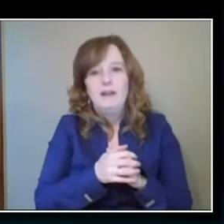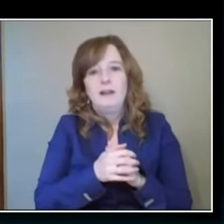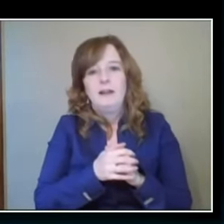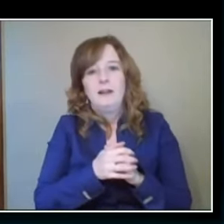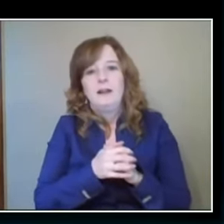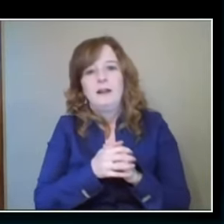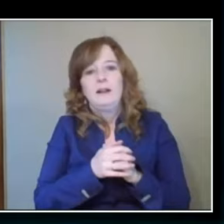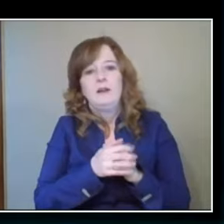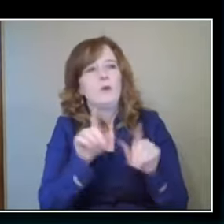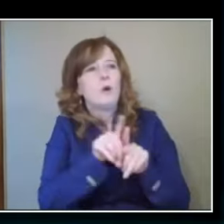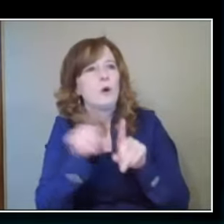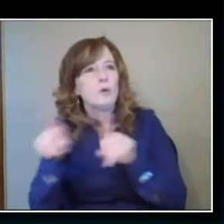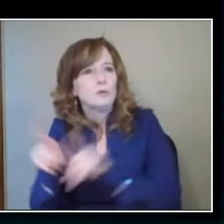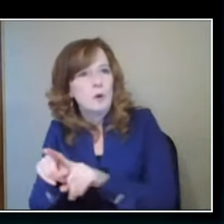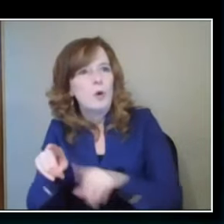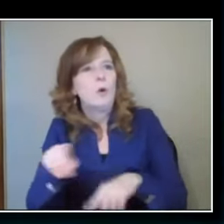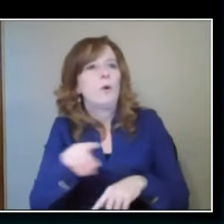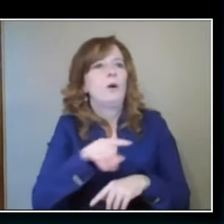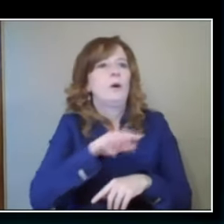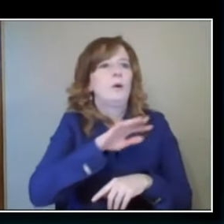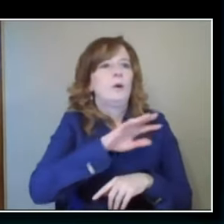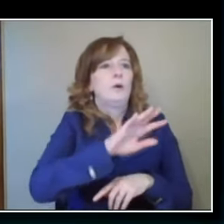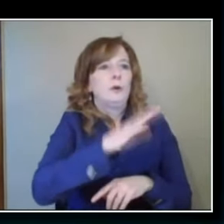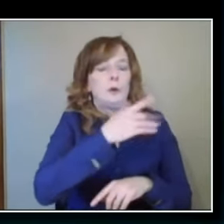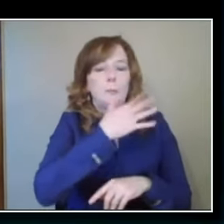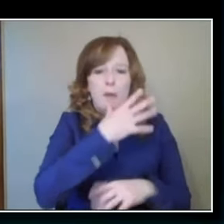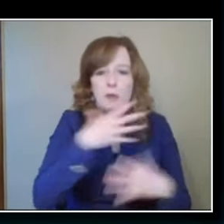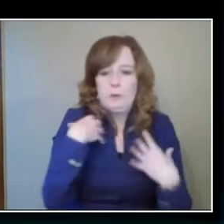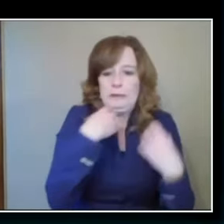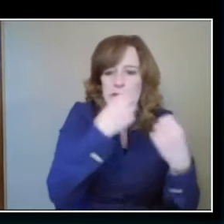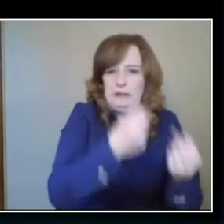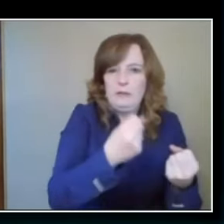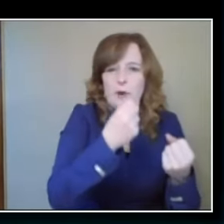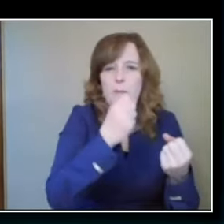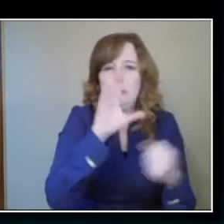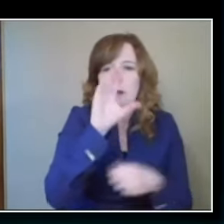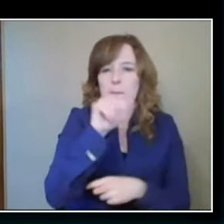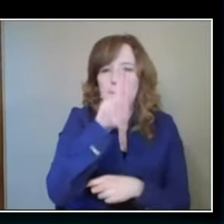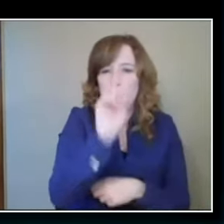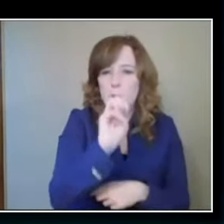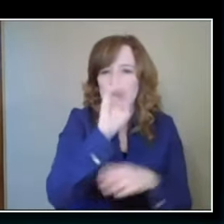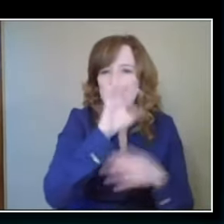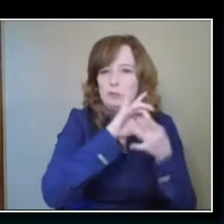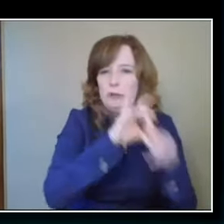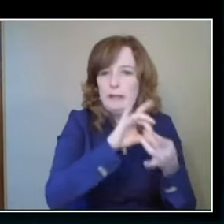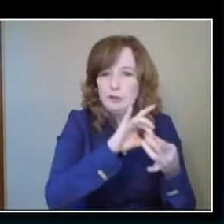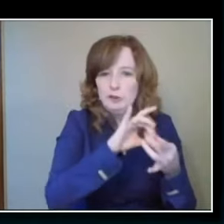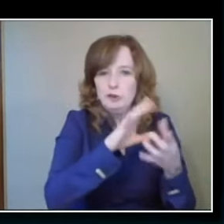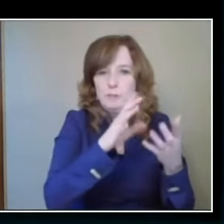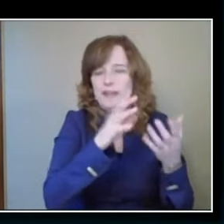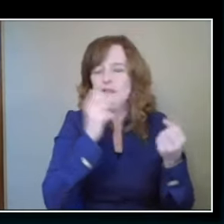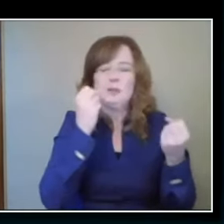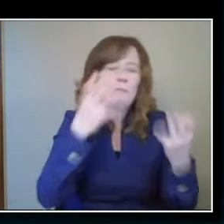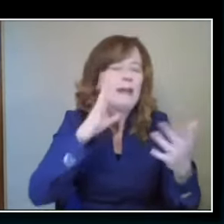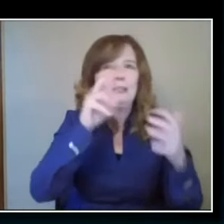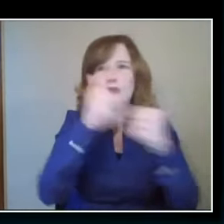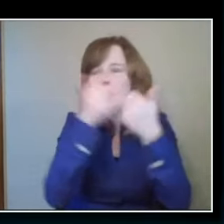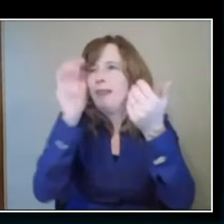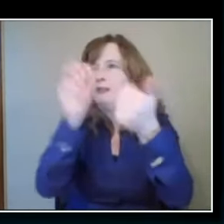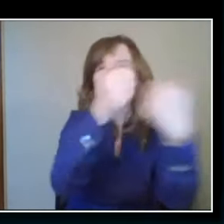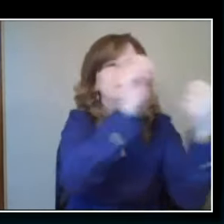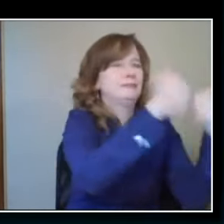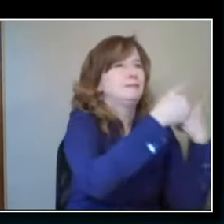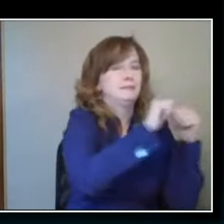an abusive relationship and had so many challenges outside of class that it was just remarkable